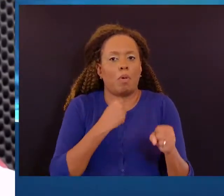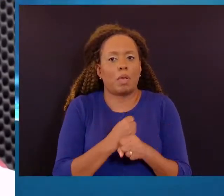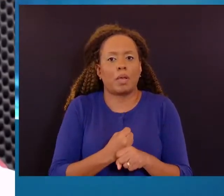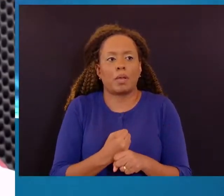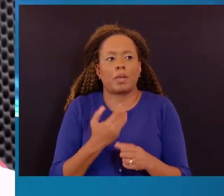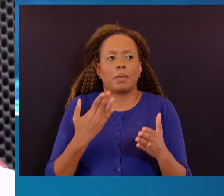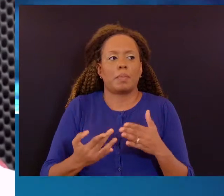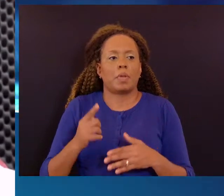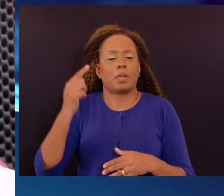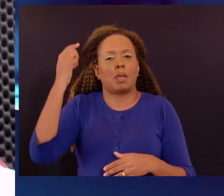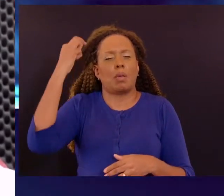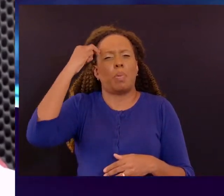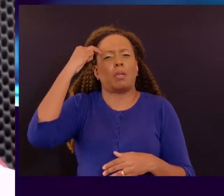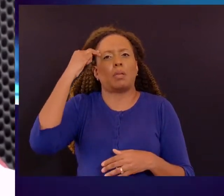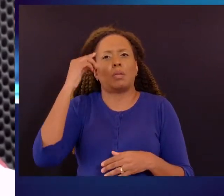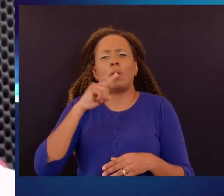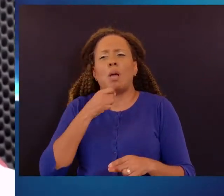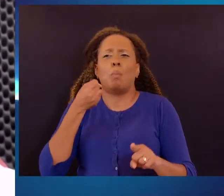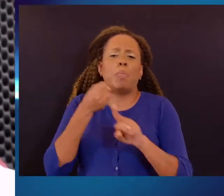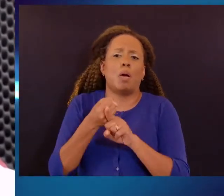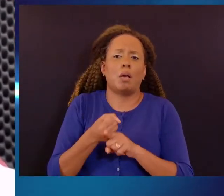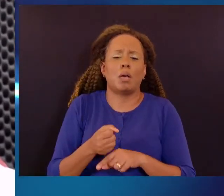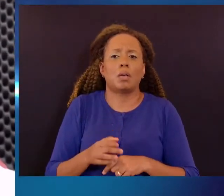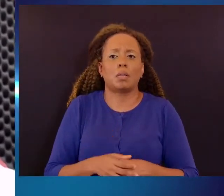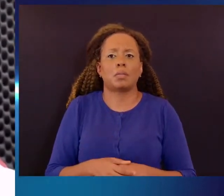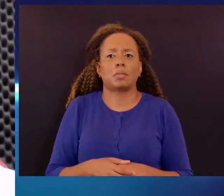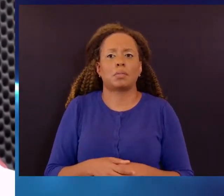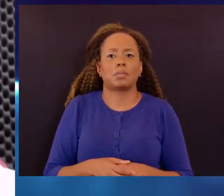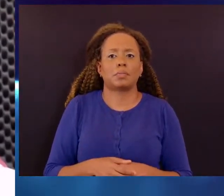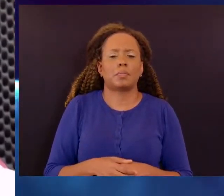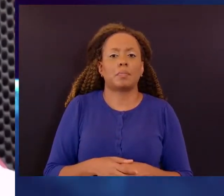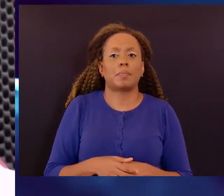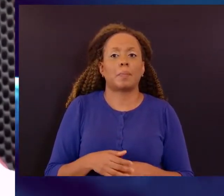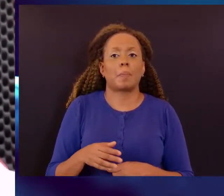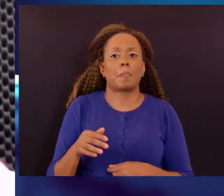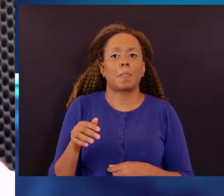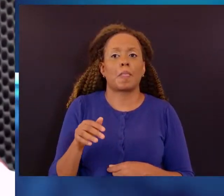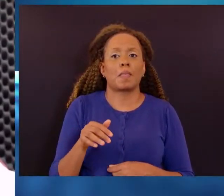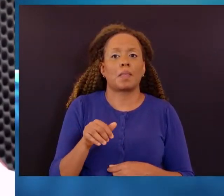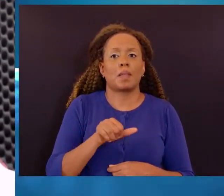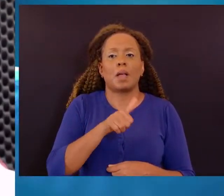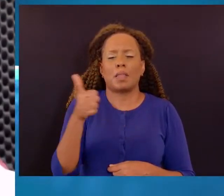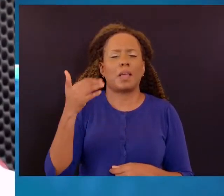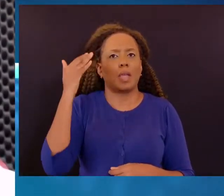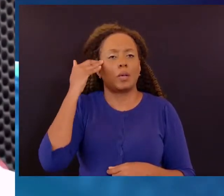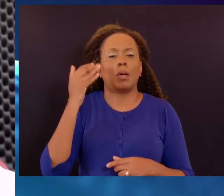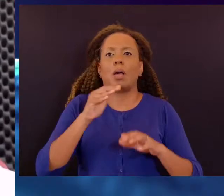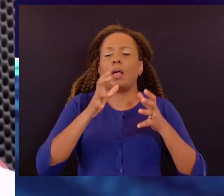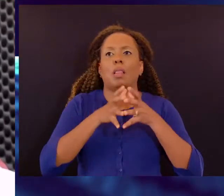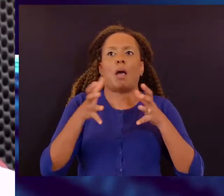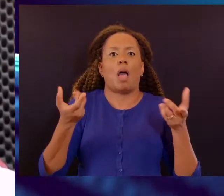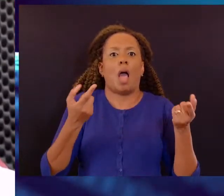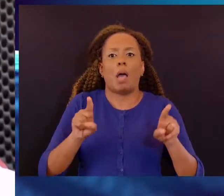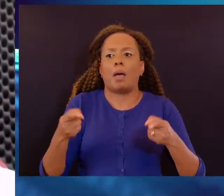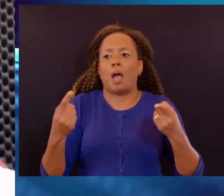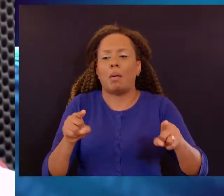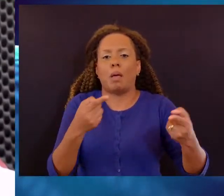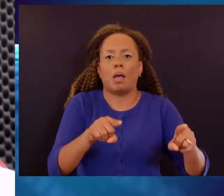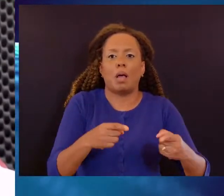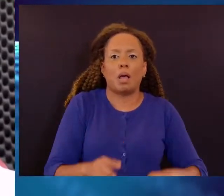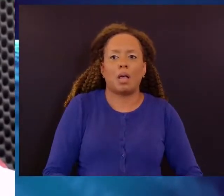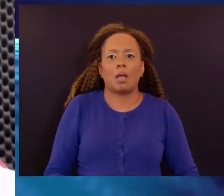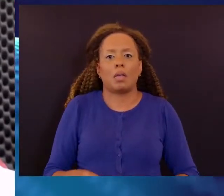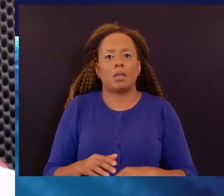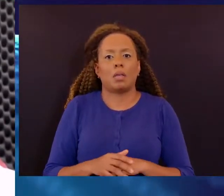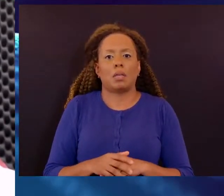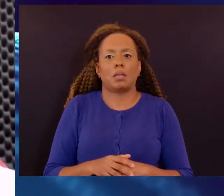next question is, how far have you gone in the plan? I know a lot has been happening over the last year and a half in terms of a